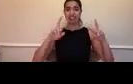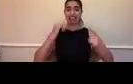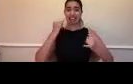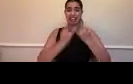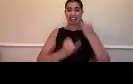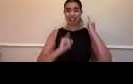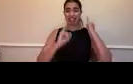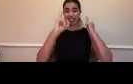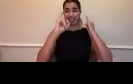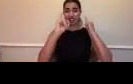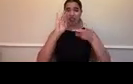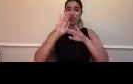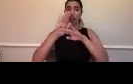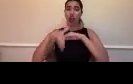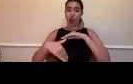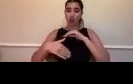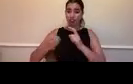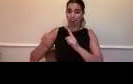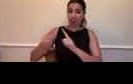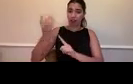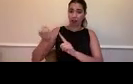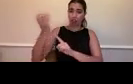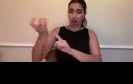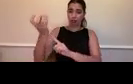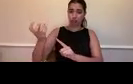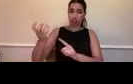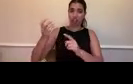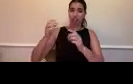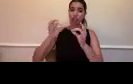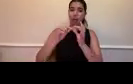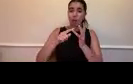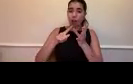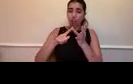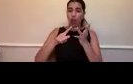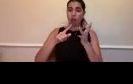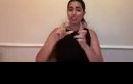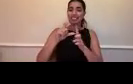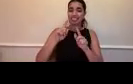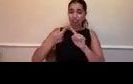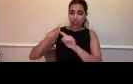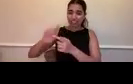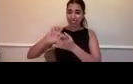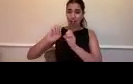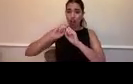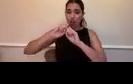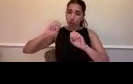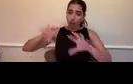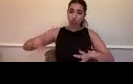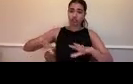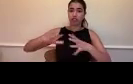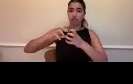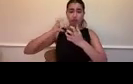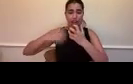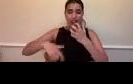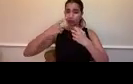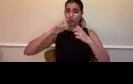is for the chemical pollution and biodiversity loss, biodiversity breakdown, and so on and so on.